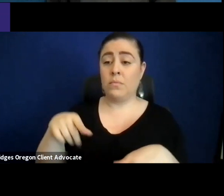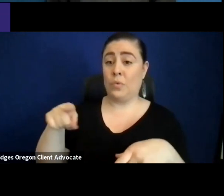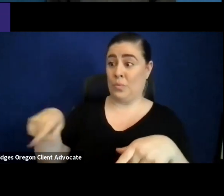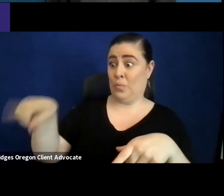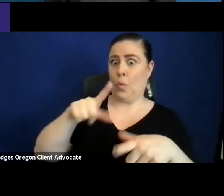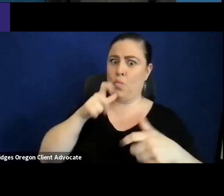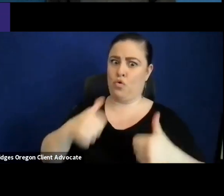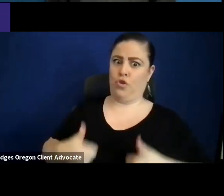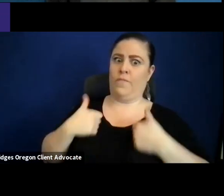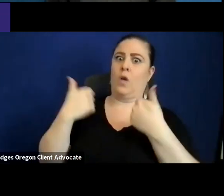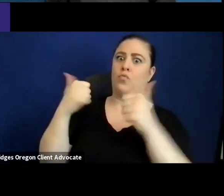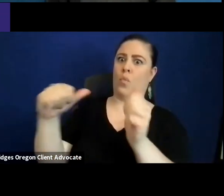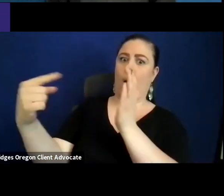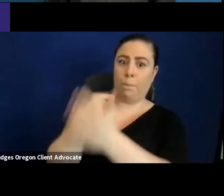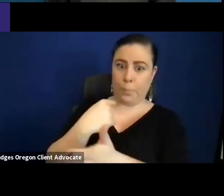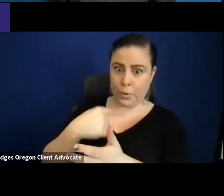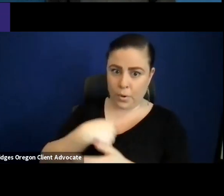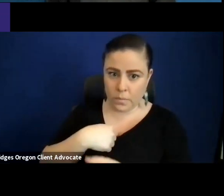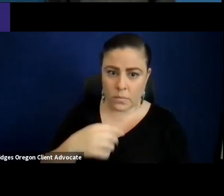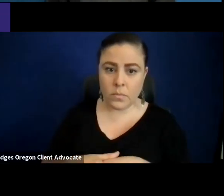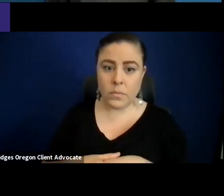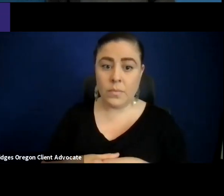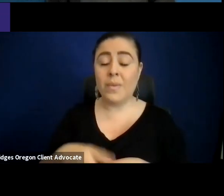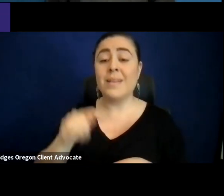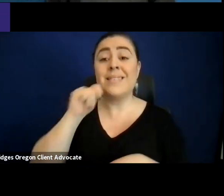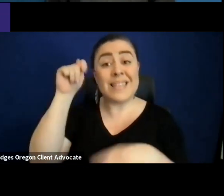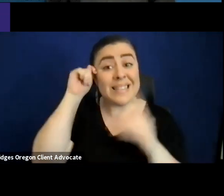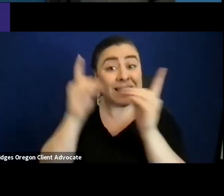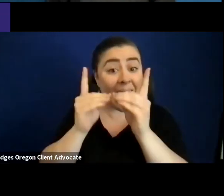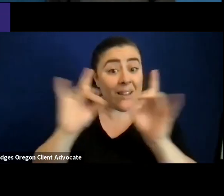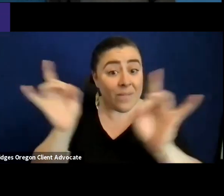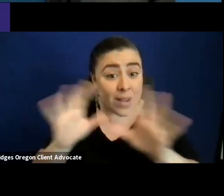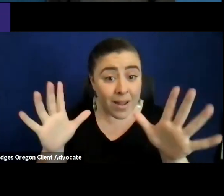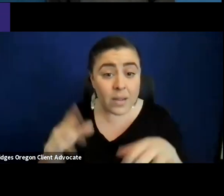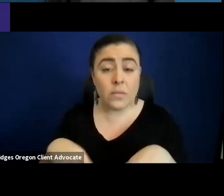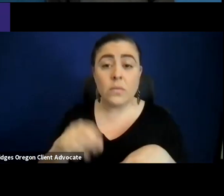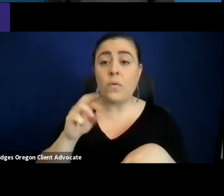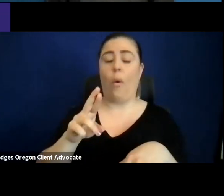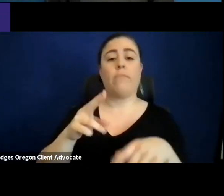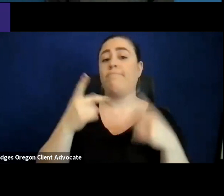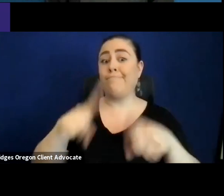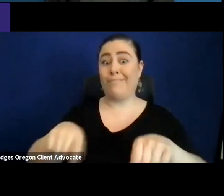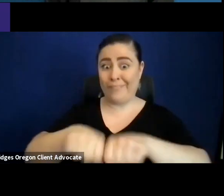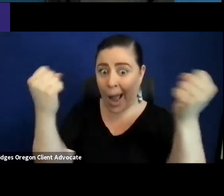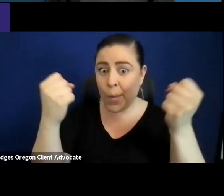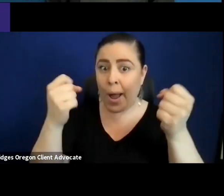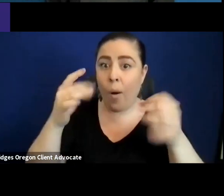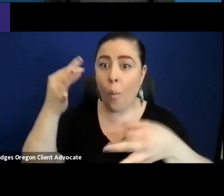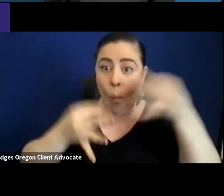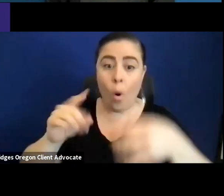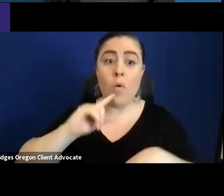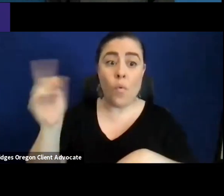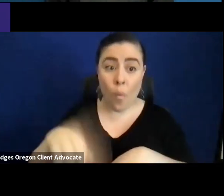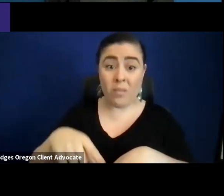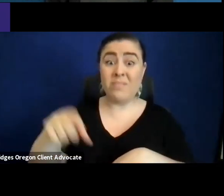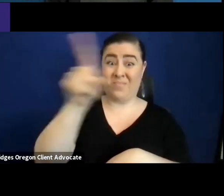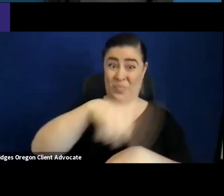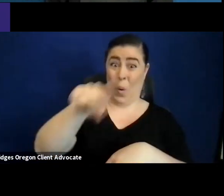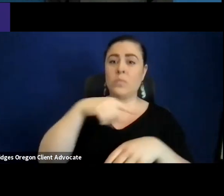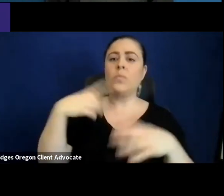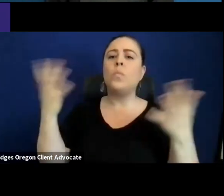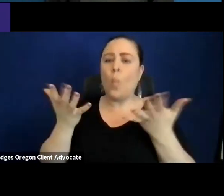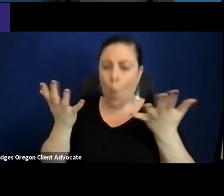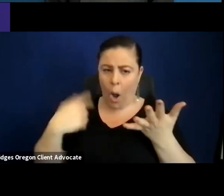and harassment, survivors of homicide victims, teen dating victimization, violation